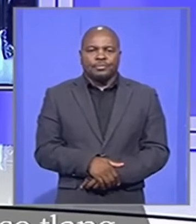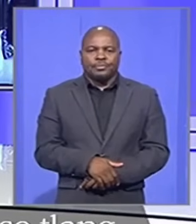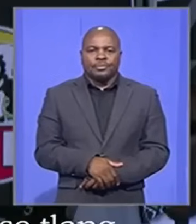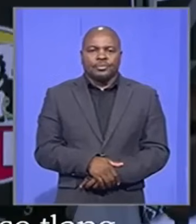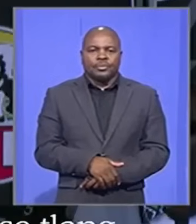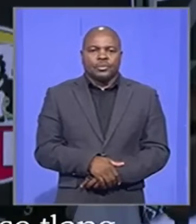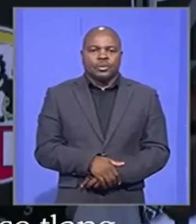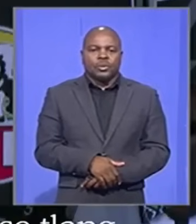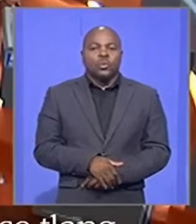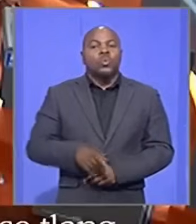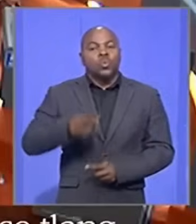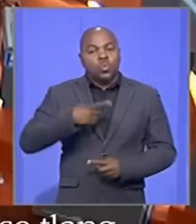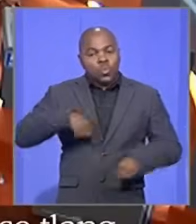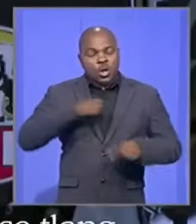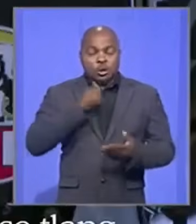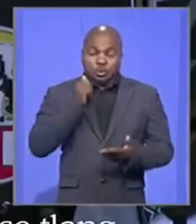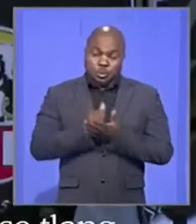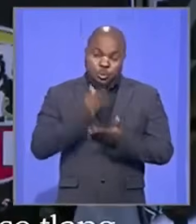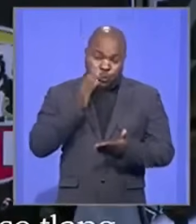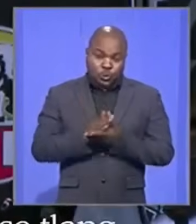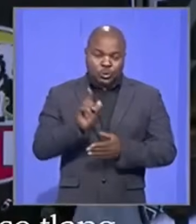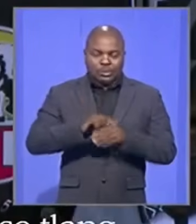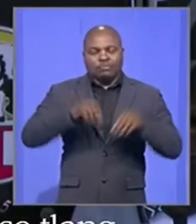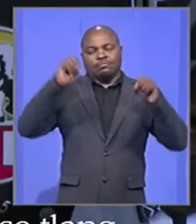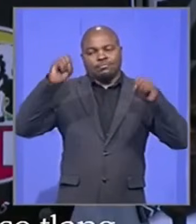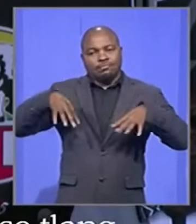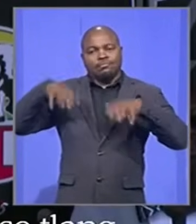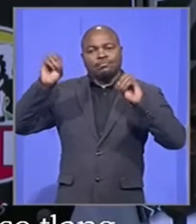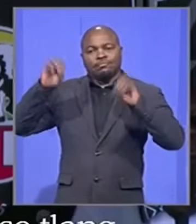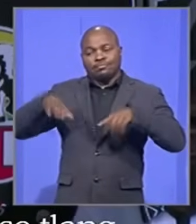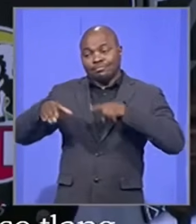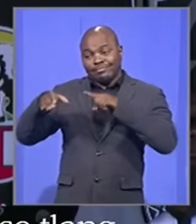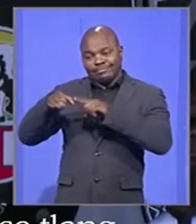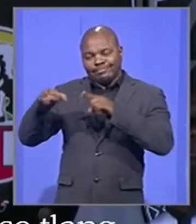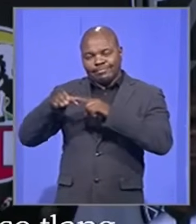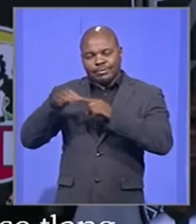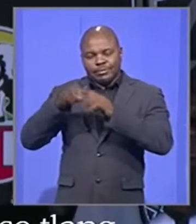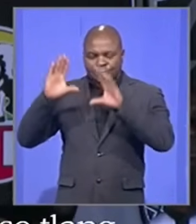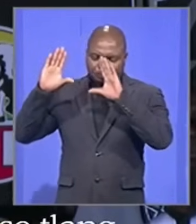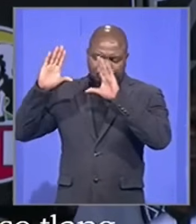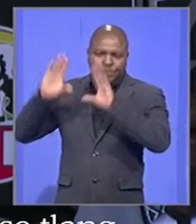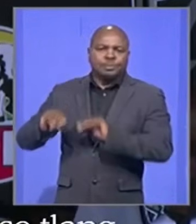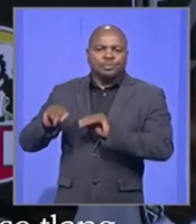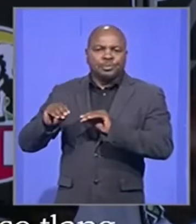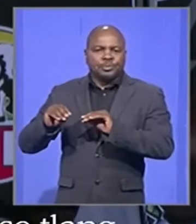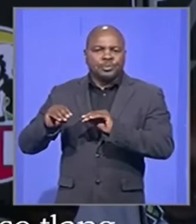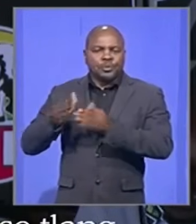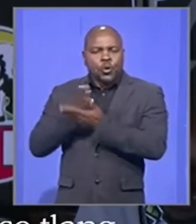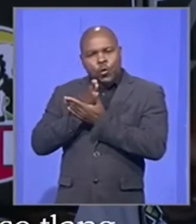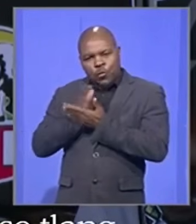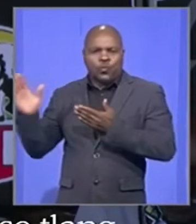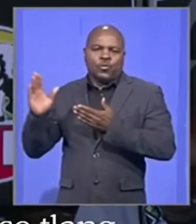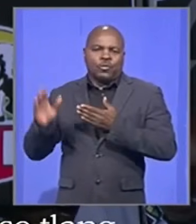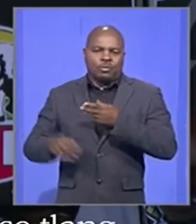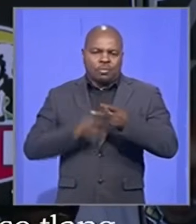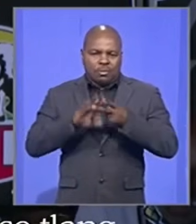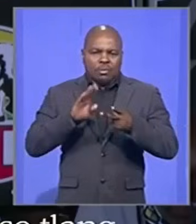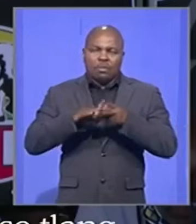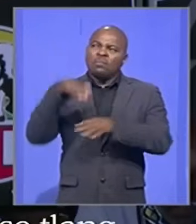We will ensure that load shedding become the thing of the past to allow